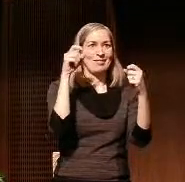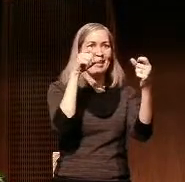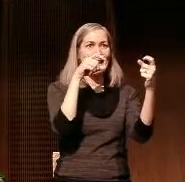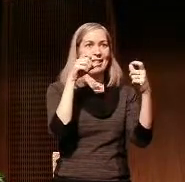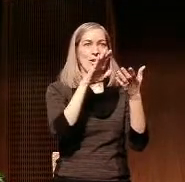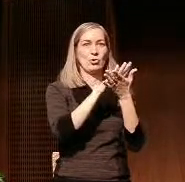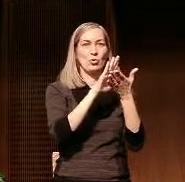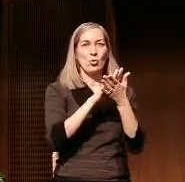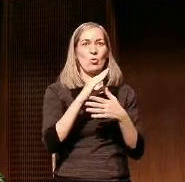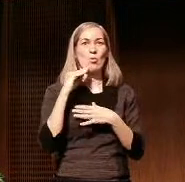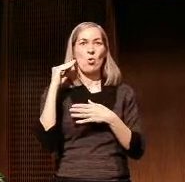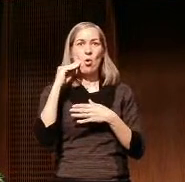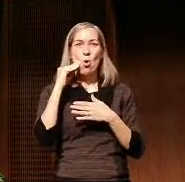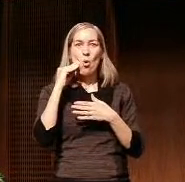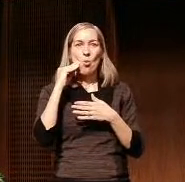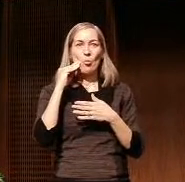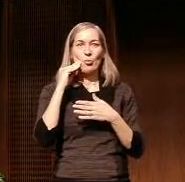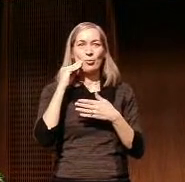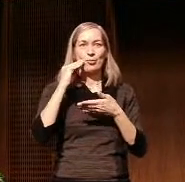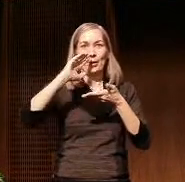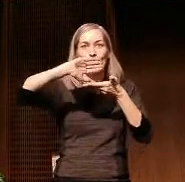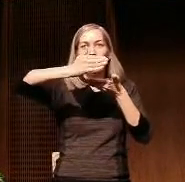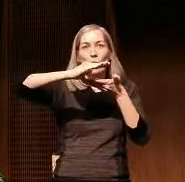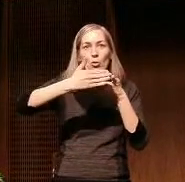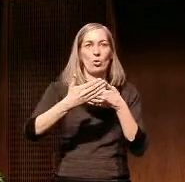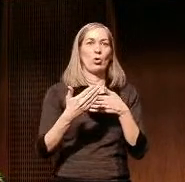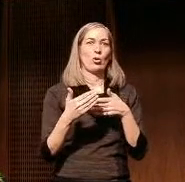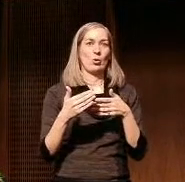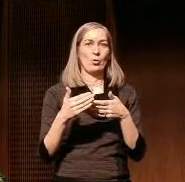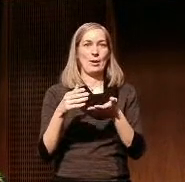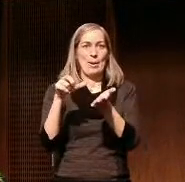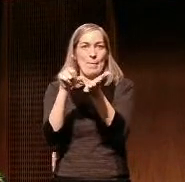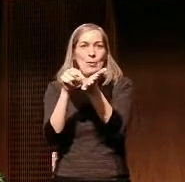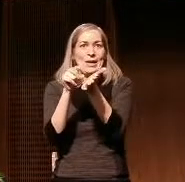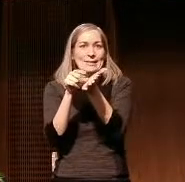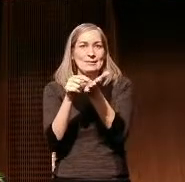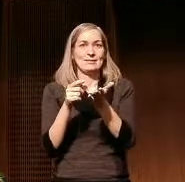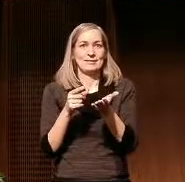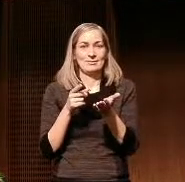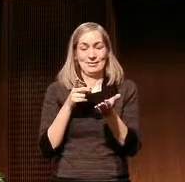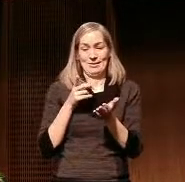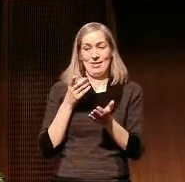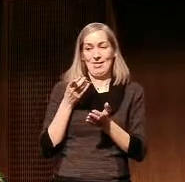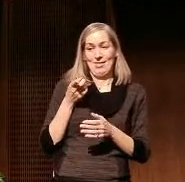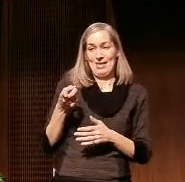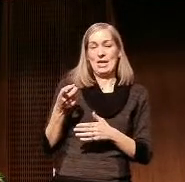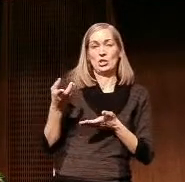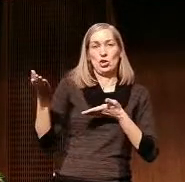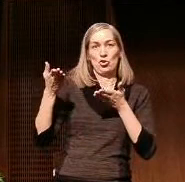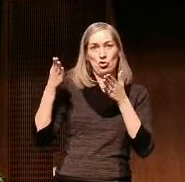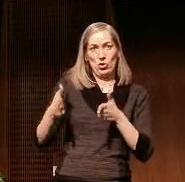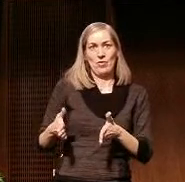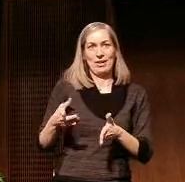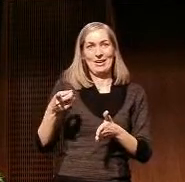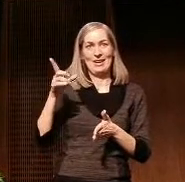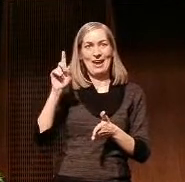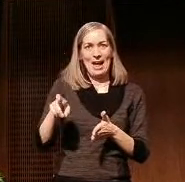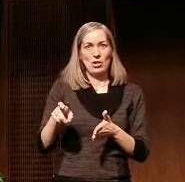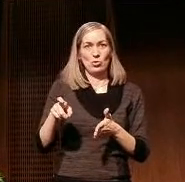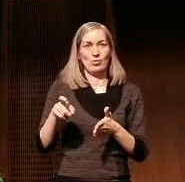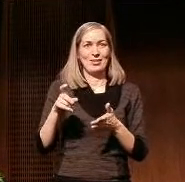home computer, or in print. This servant had to be able to adjust with the